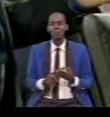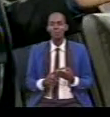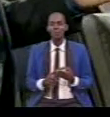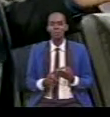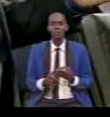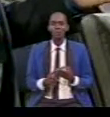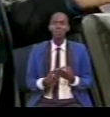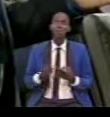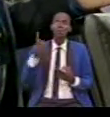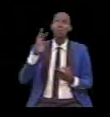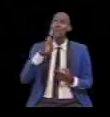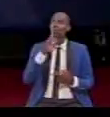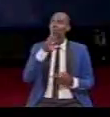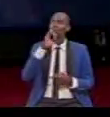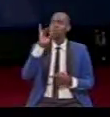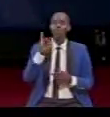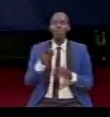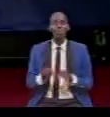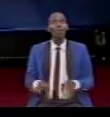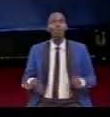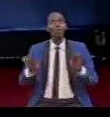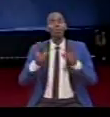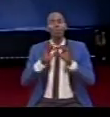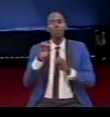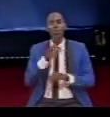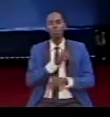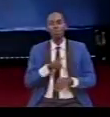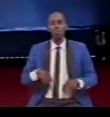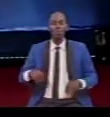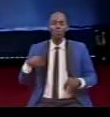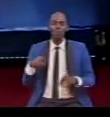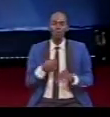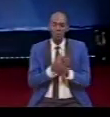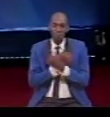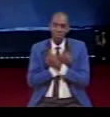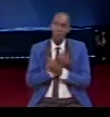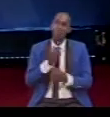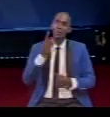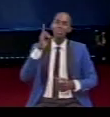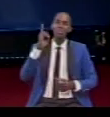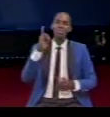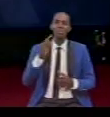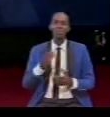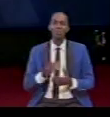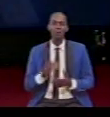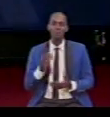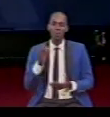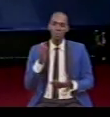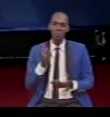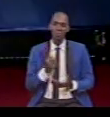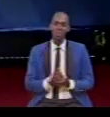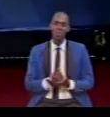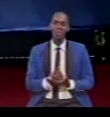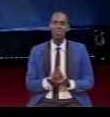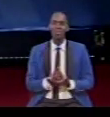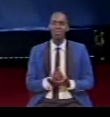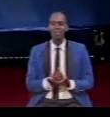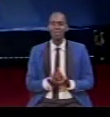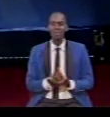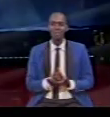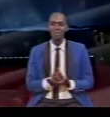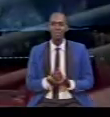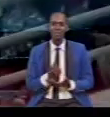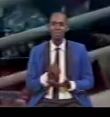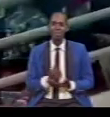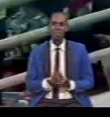are truly worthy of it all. We love You. In Your name we pray. Amen.